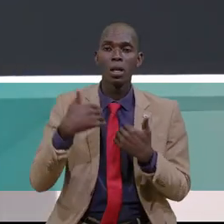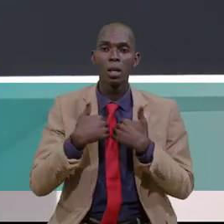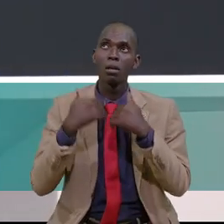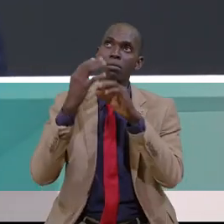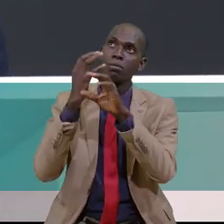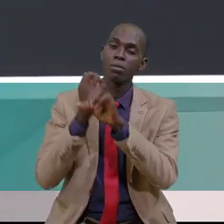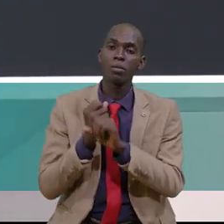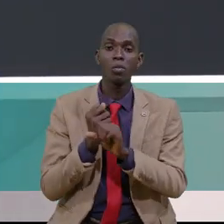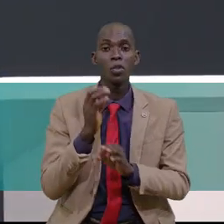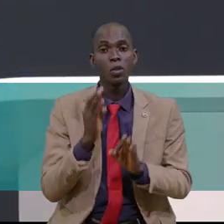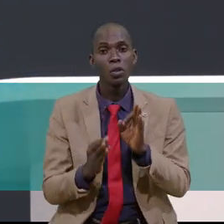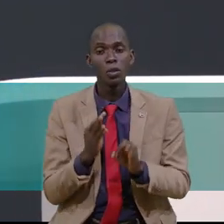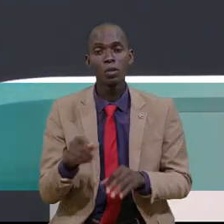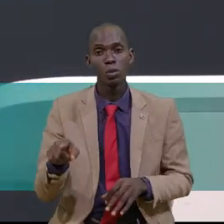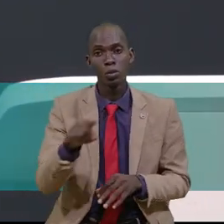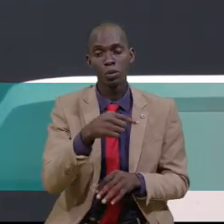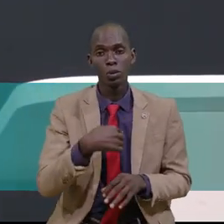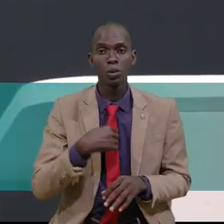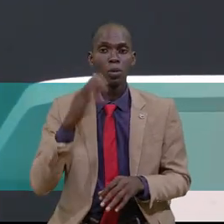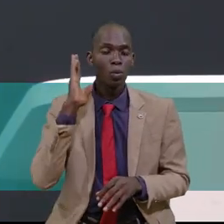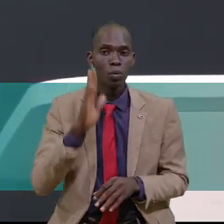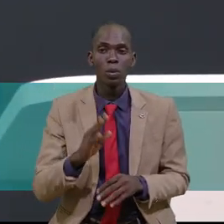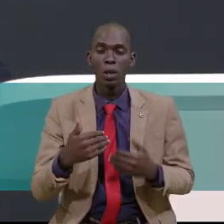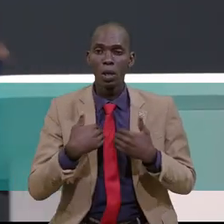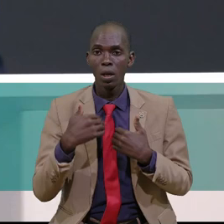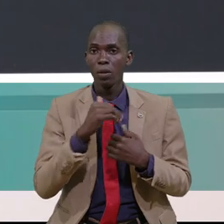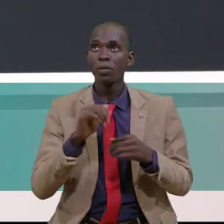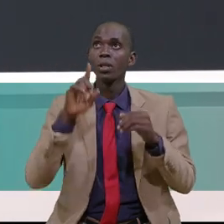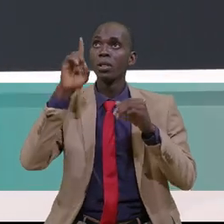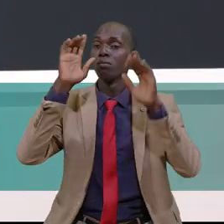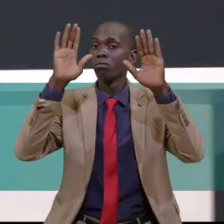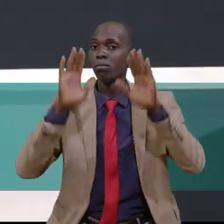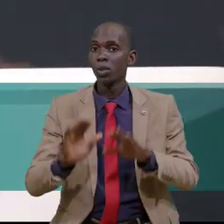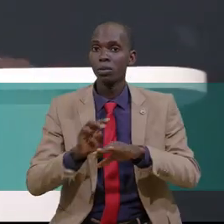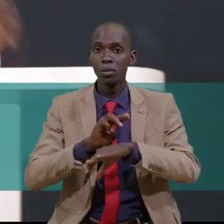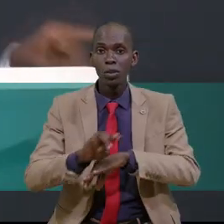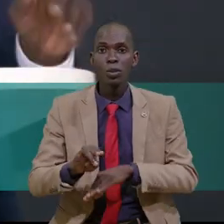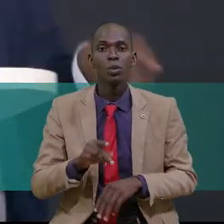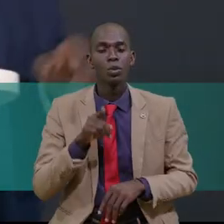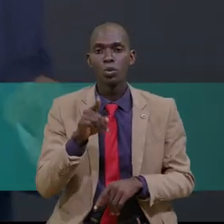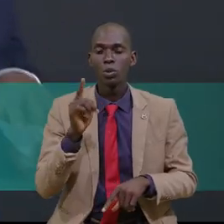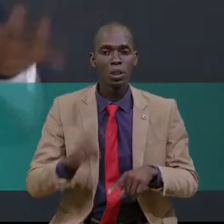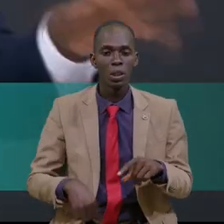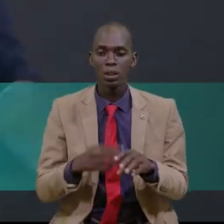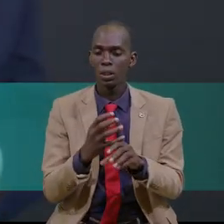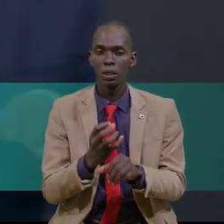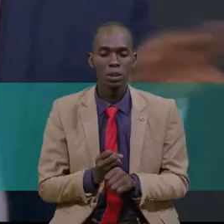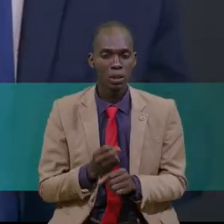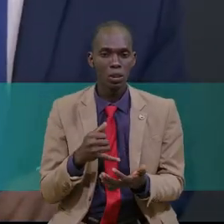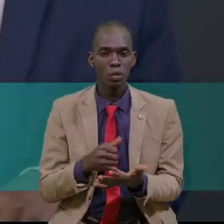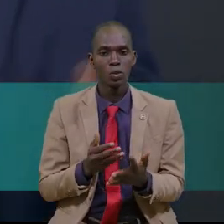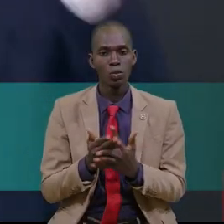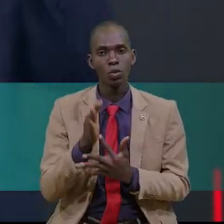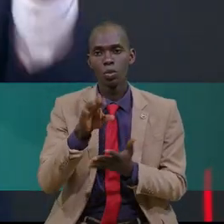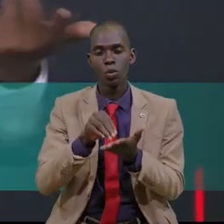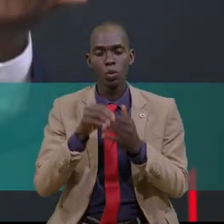we're going to be in the excellent ministry, we have to obtain. You cannot attain it by your own power, by your own